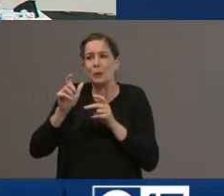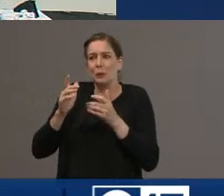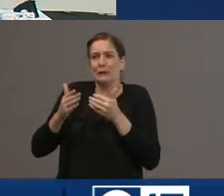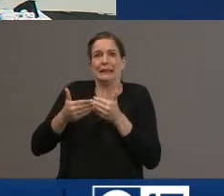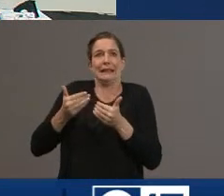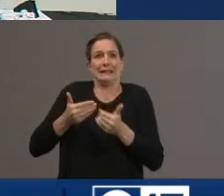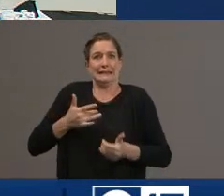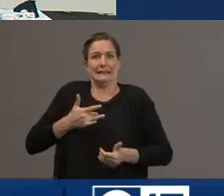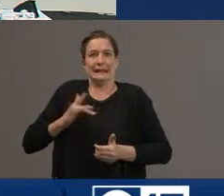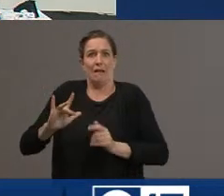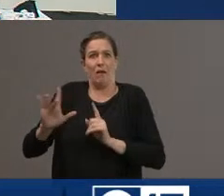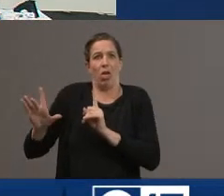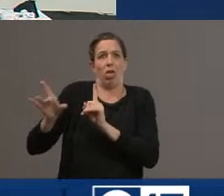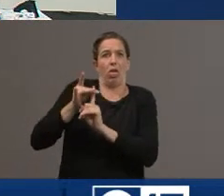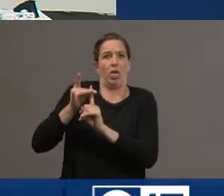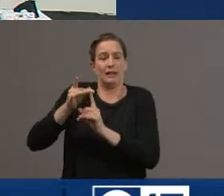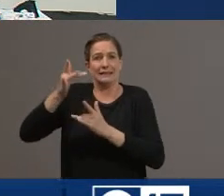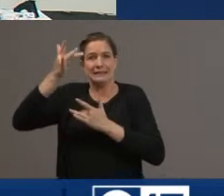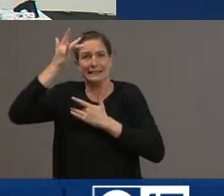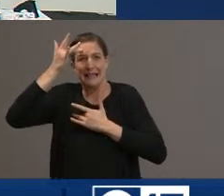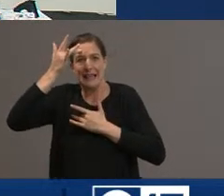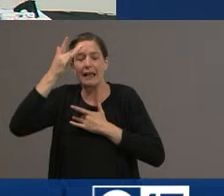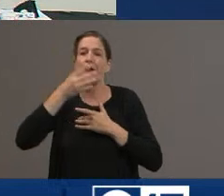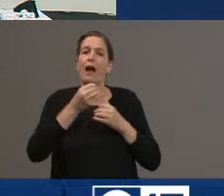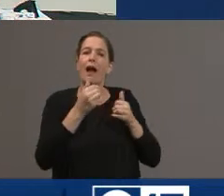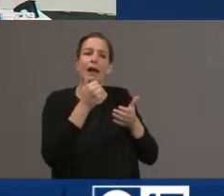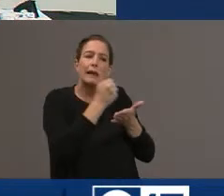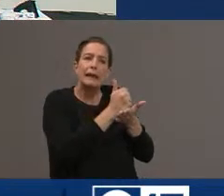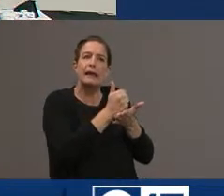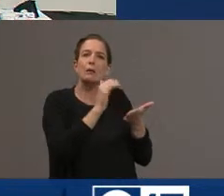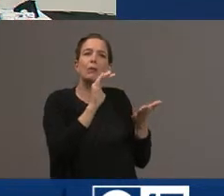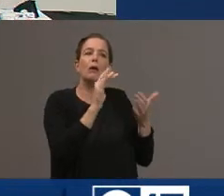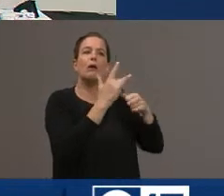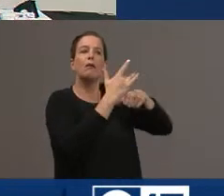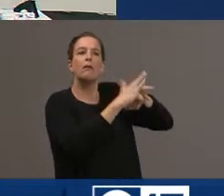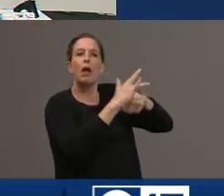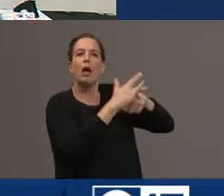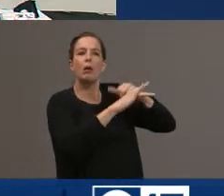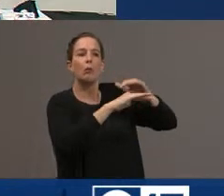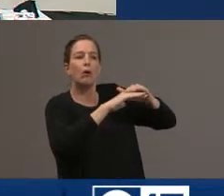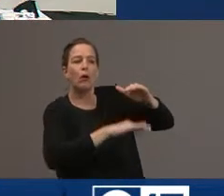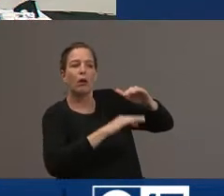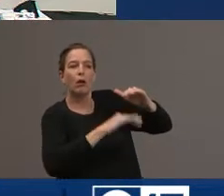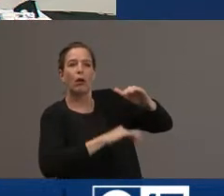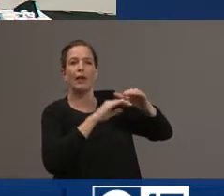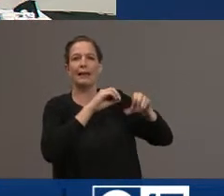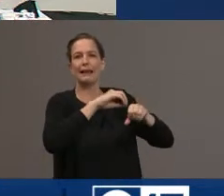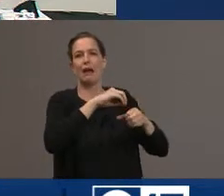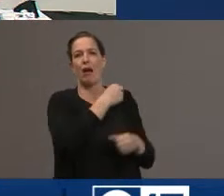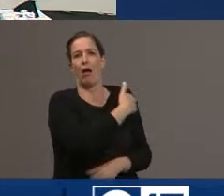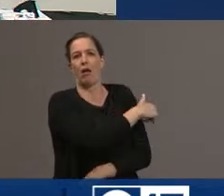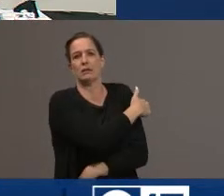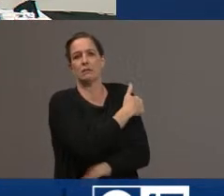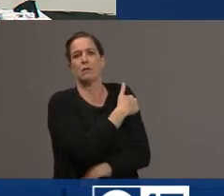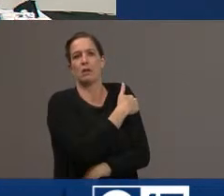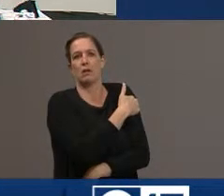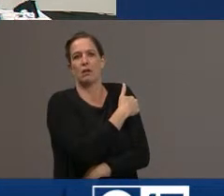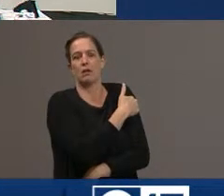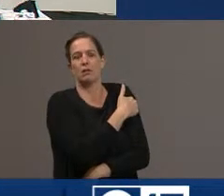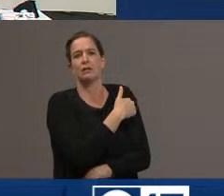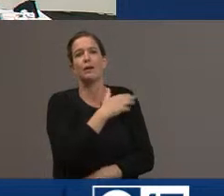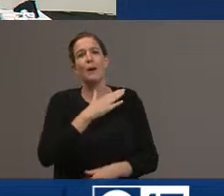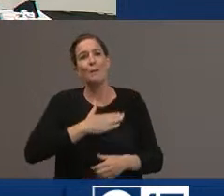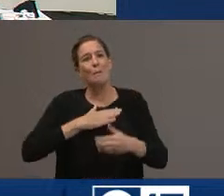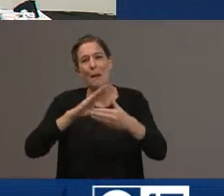press conference and the message that I want to share today, it's that you are safer at